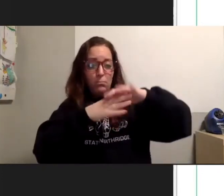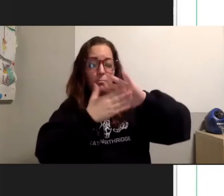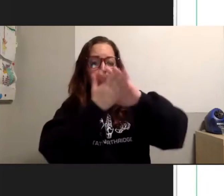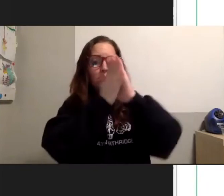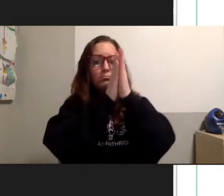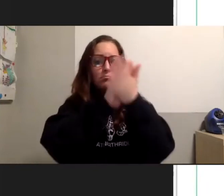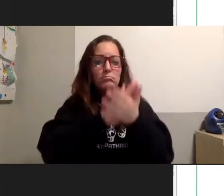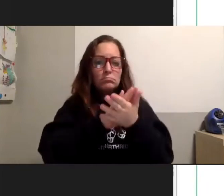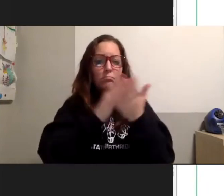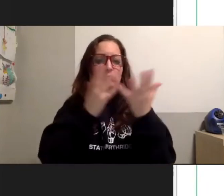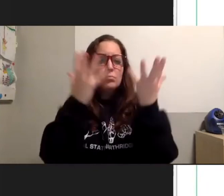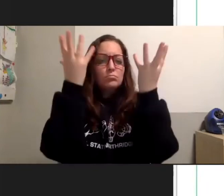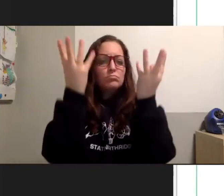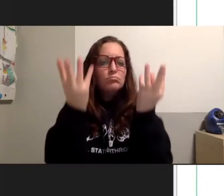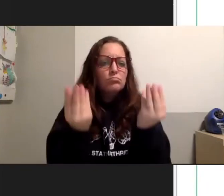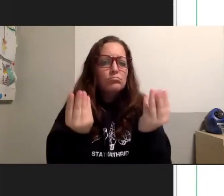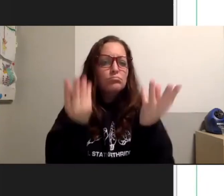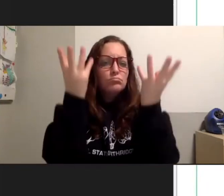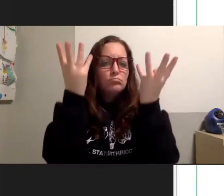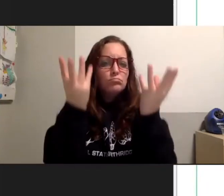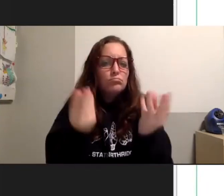coat.